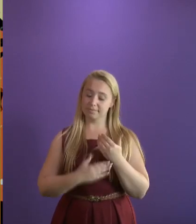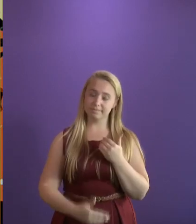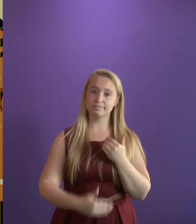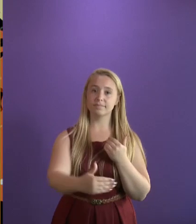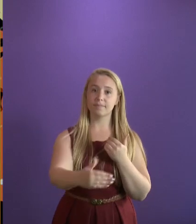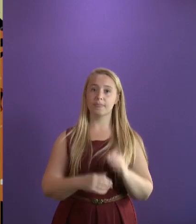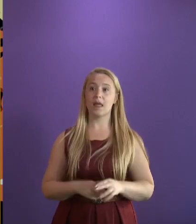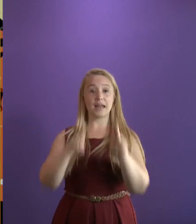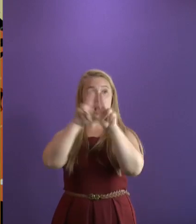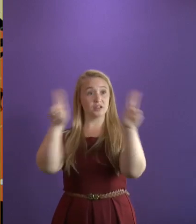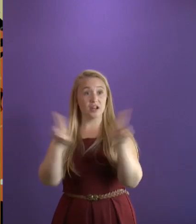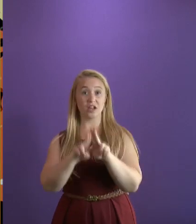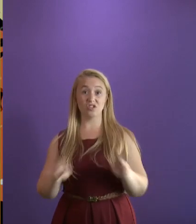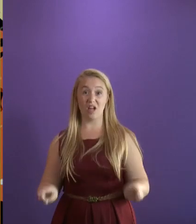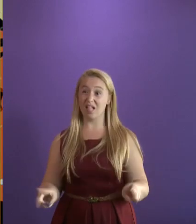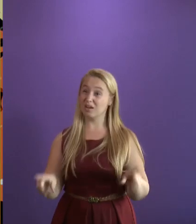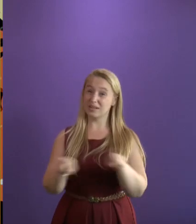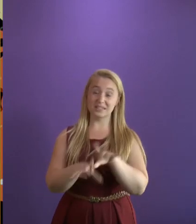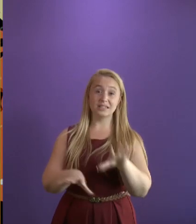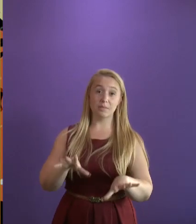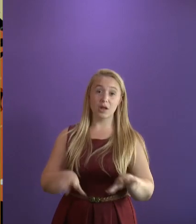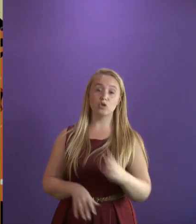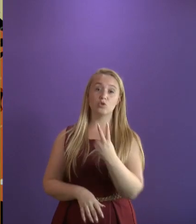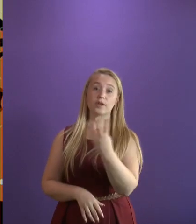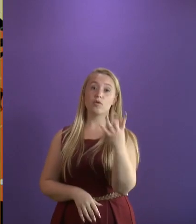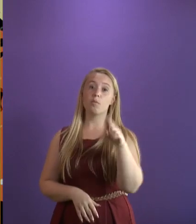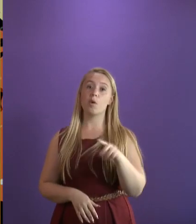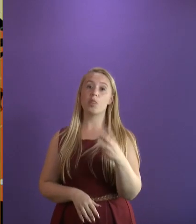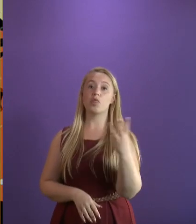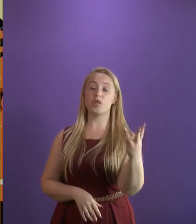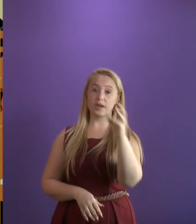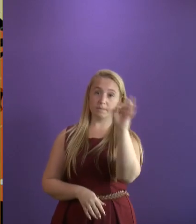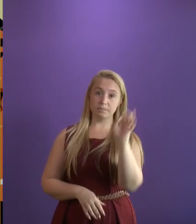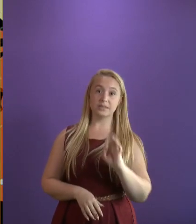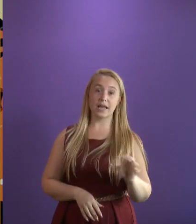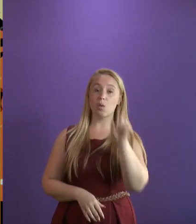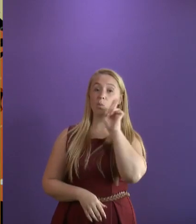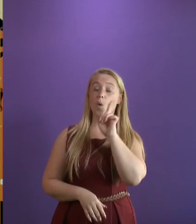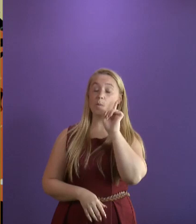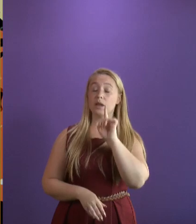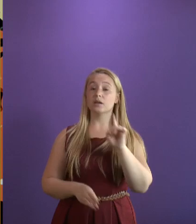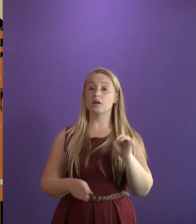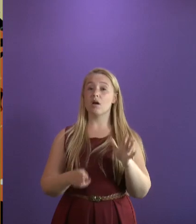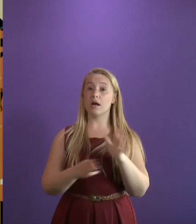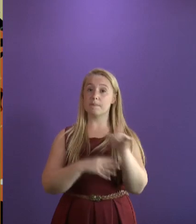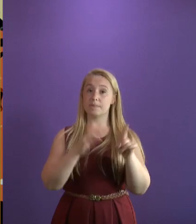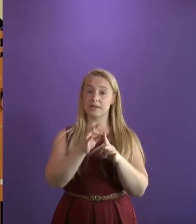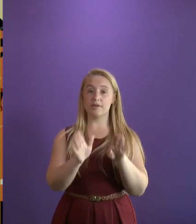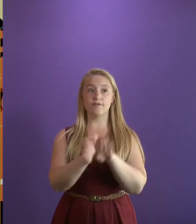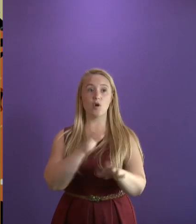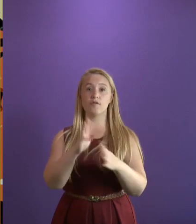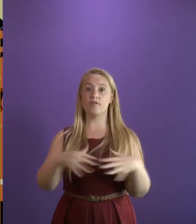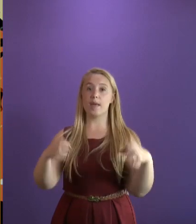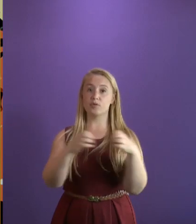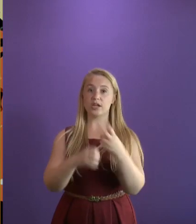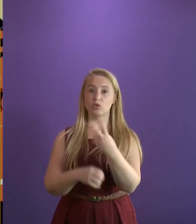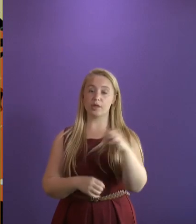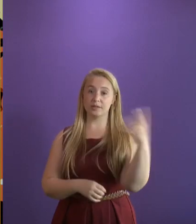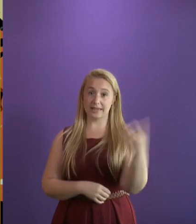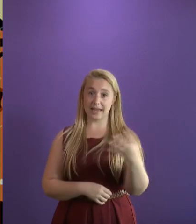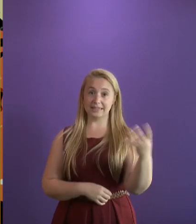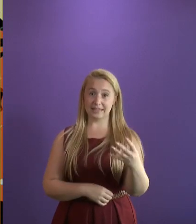picture isn't much better. 24.3% of all the national parliamentarians are women as of February 2019, a